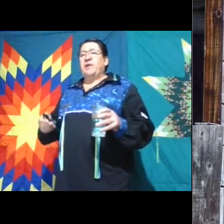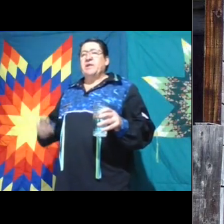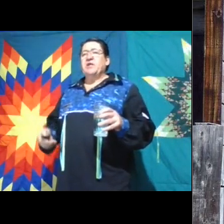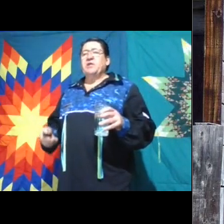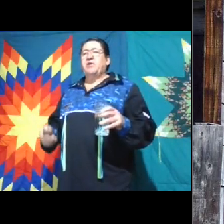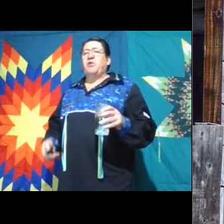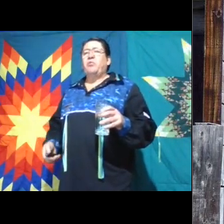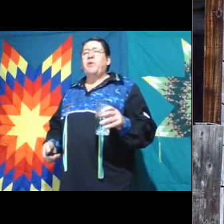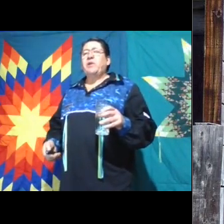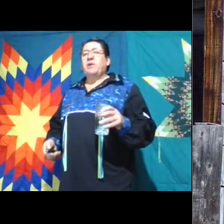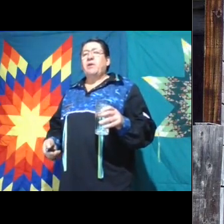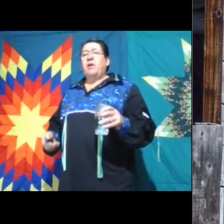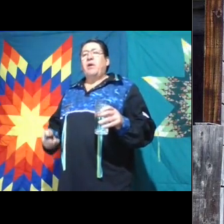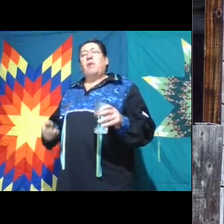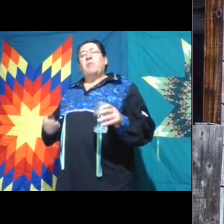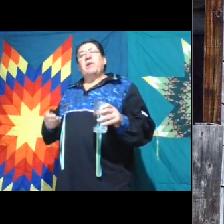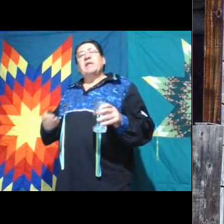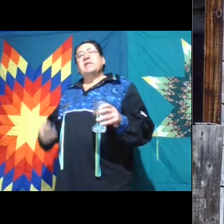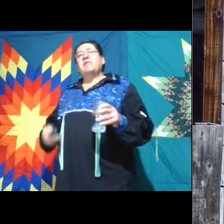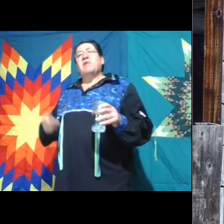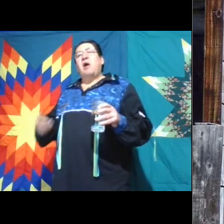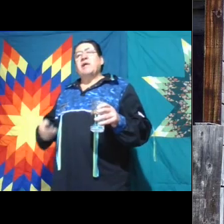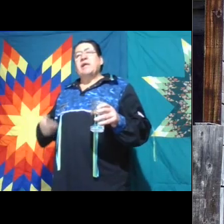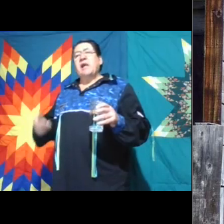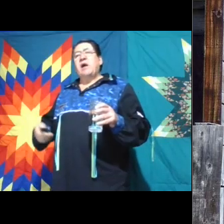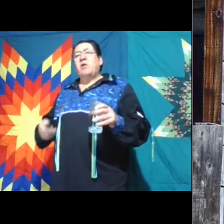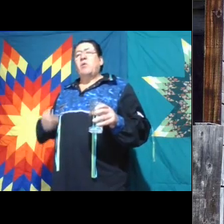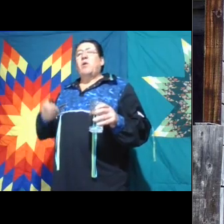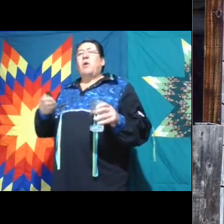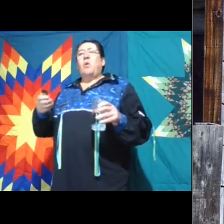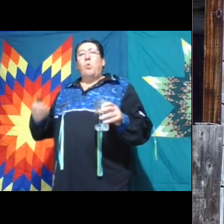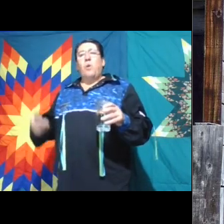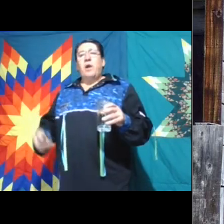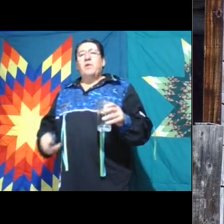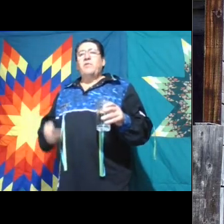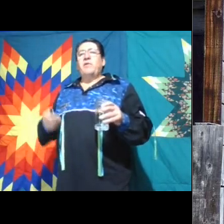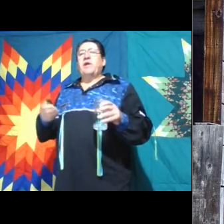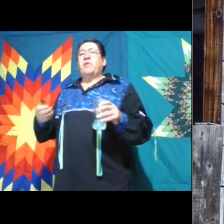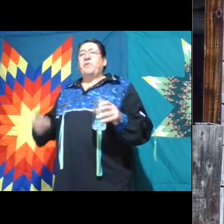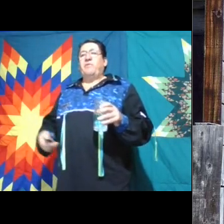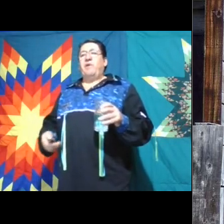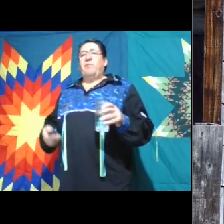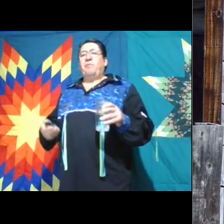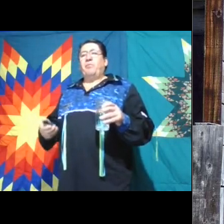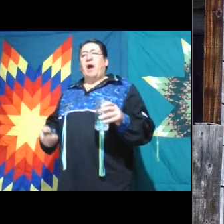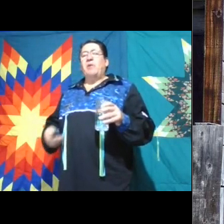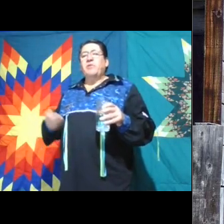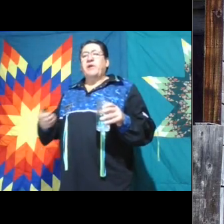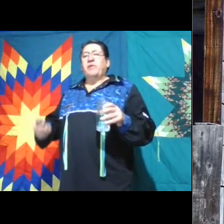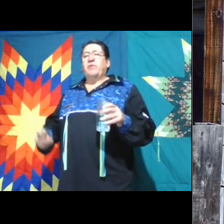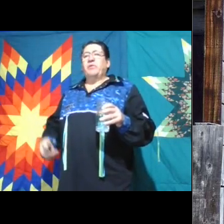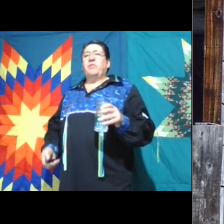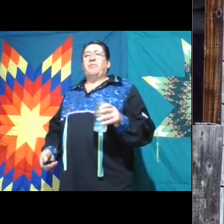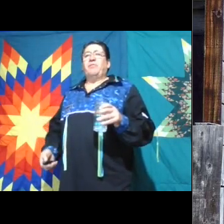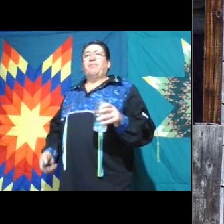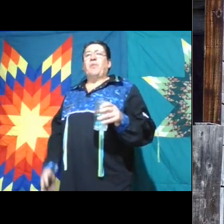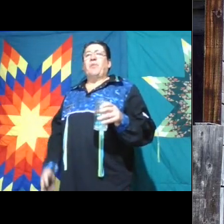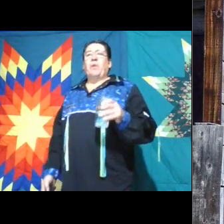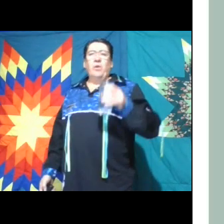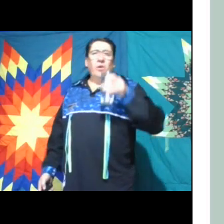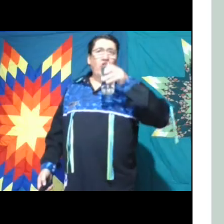to Indigenous recruitment. But let's start talking now where to recruit from, how to recruit.